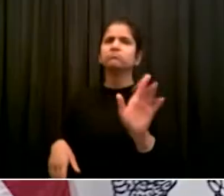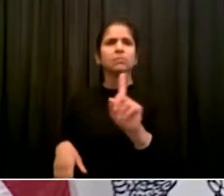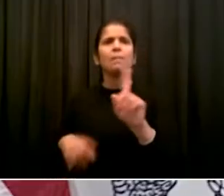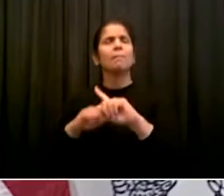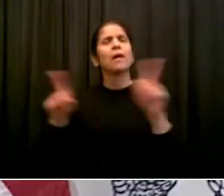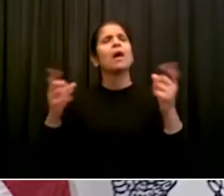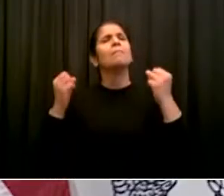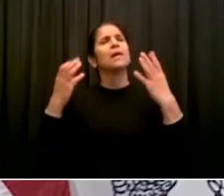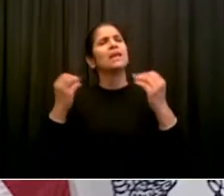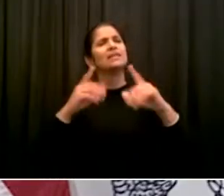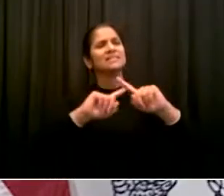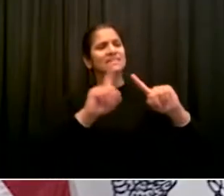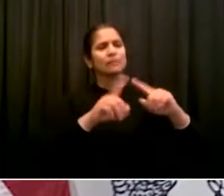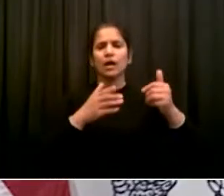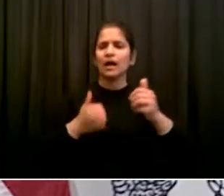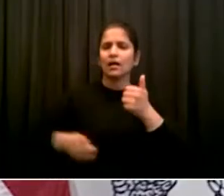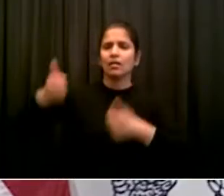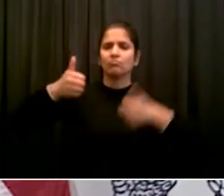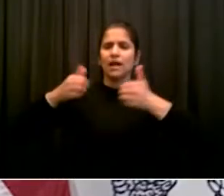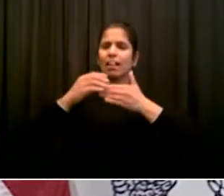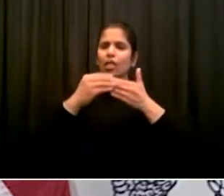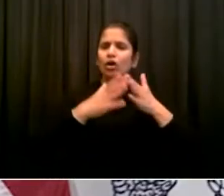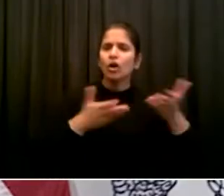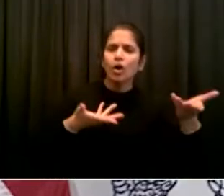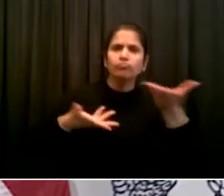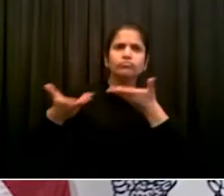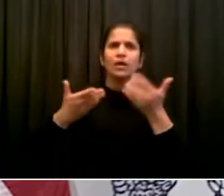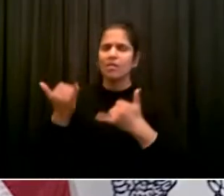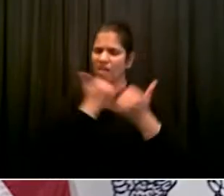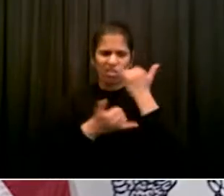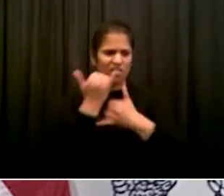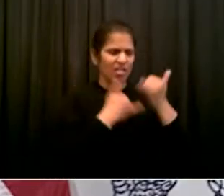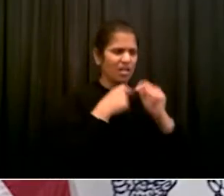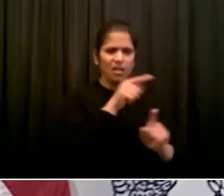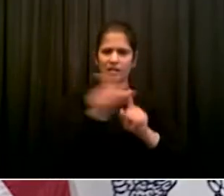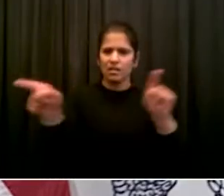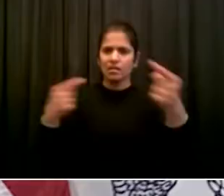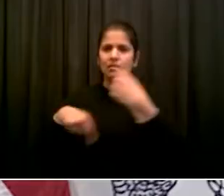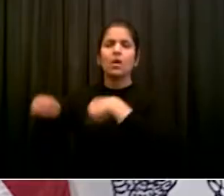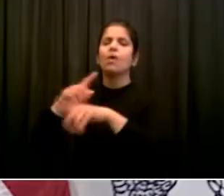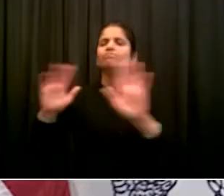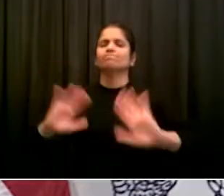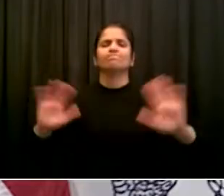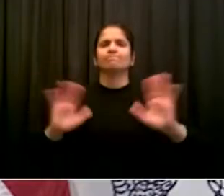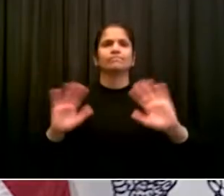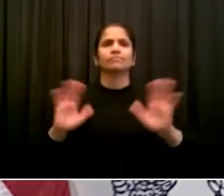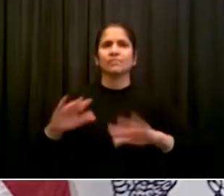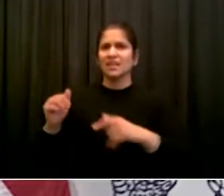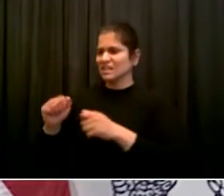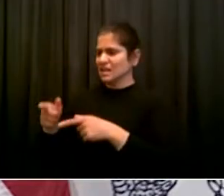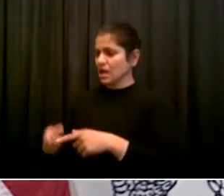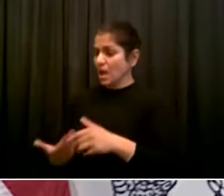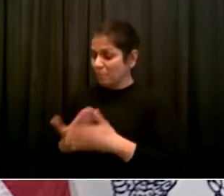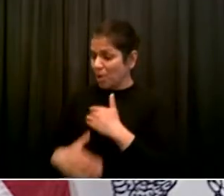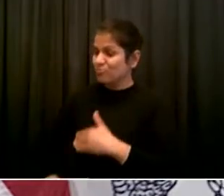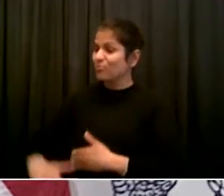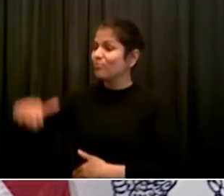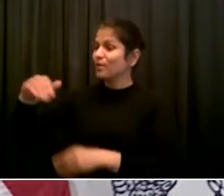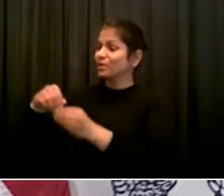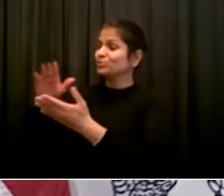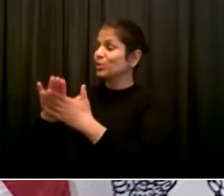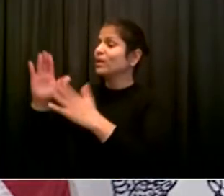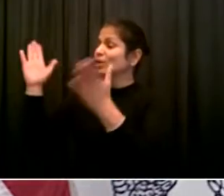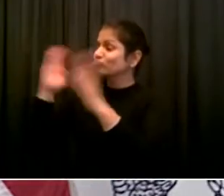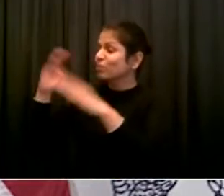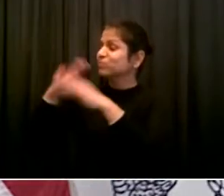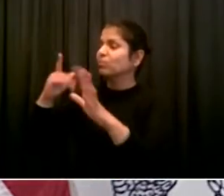to, wrongly contributing, inadvertently contributing to that reality of pipeline, and also all of the available tools we have